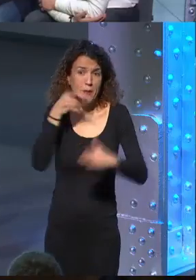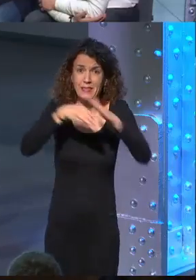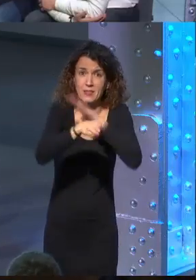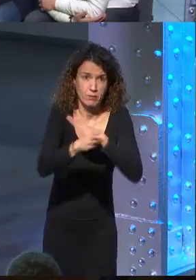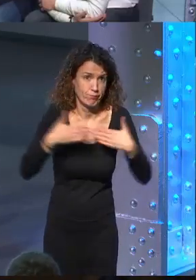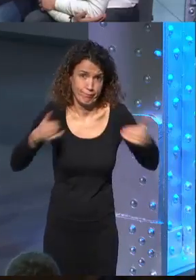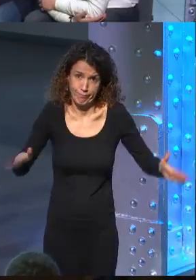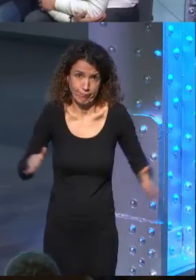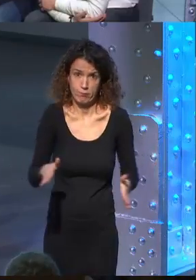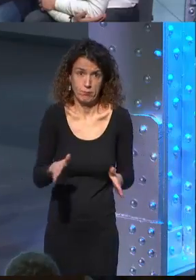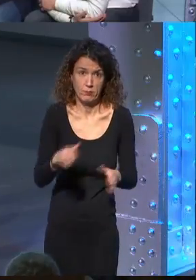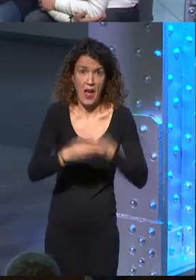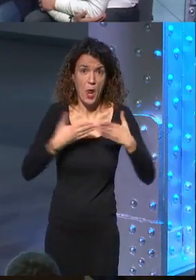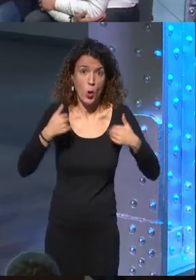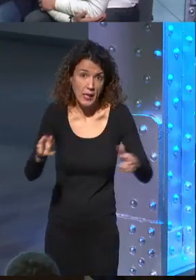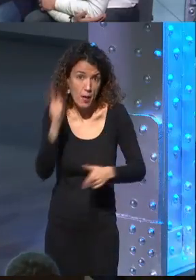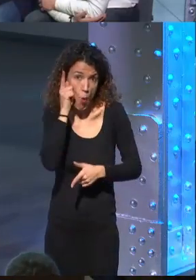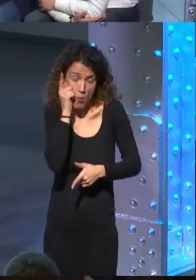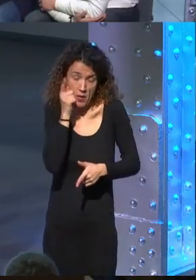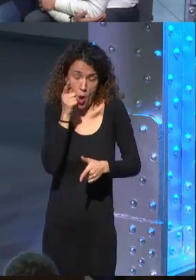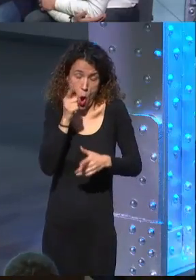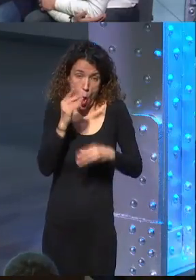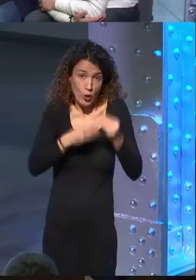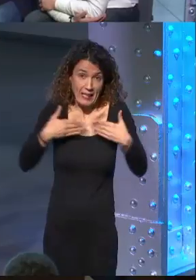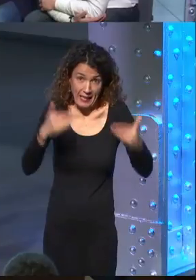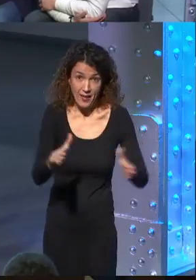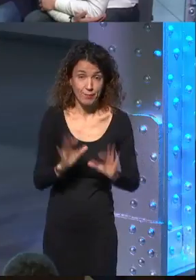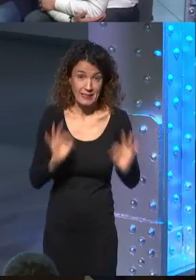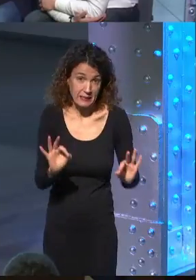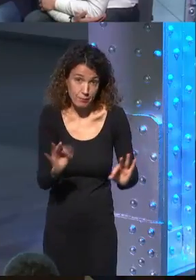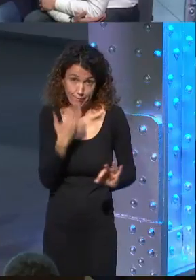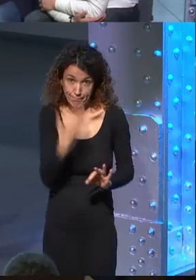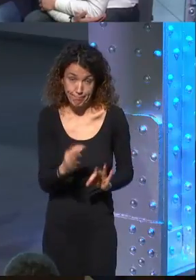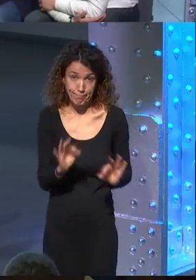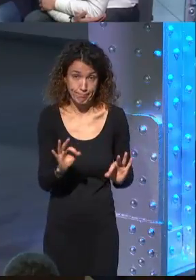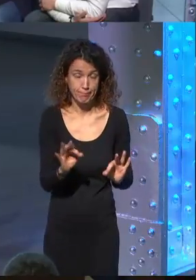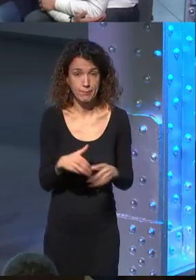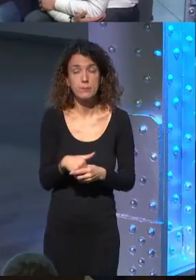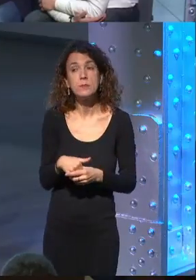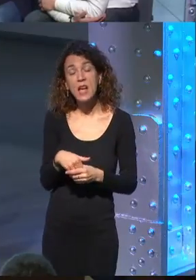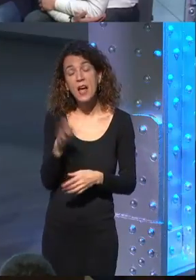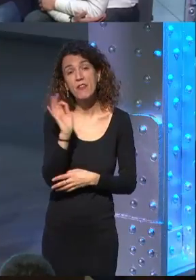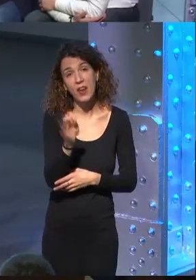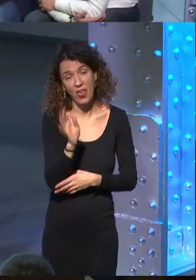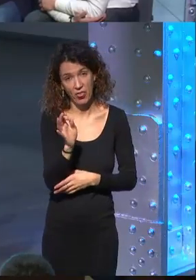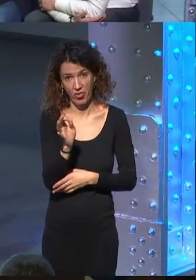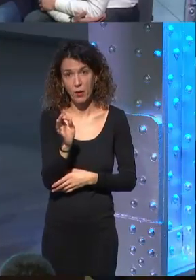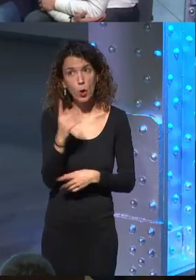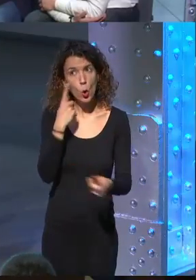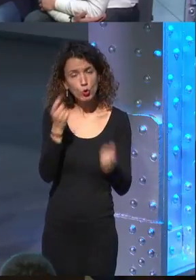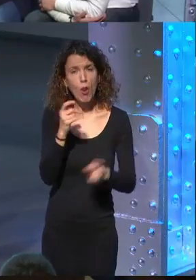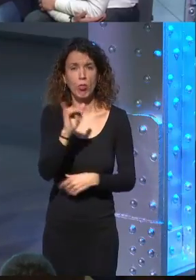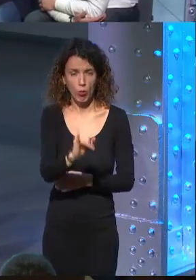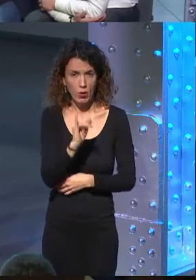the password of my cell phone, and she can get into my smartphone whenever she wants and do whatever she wants with it. And